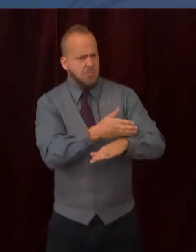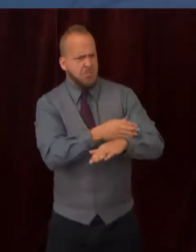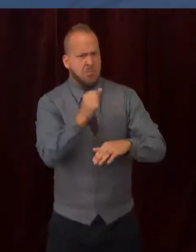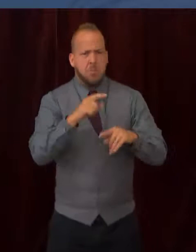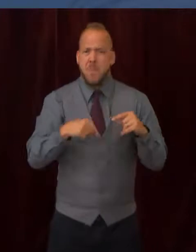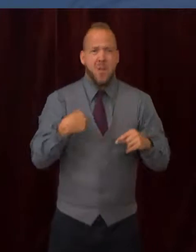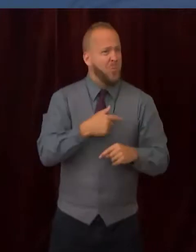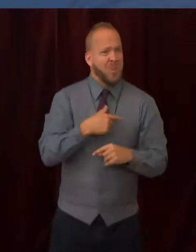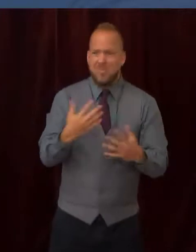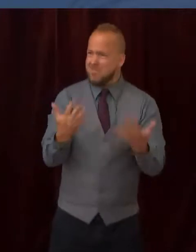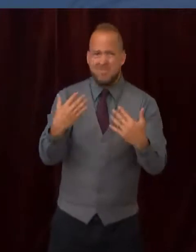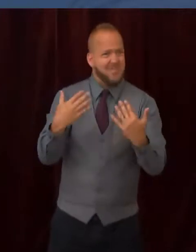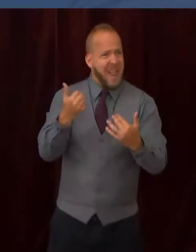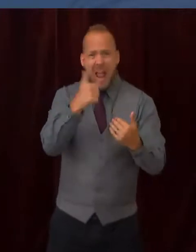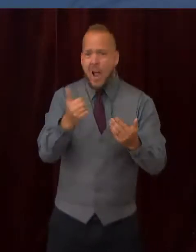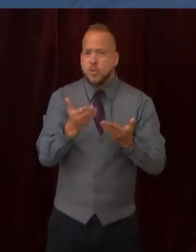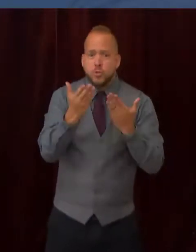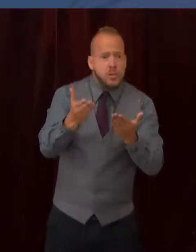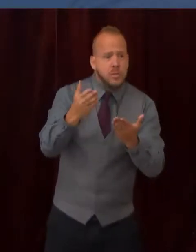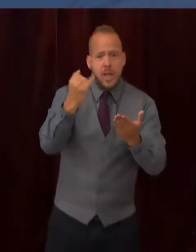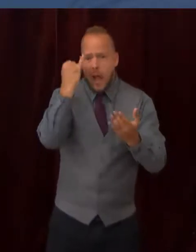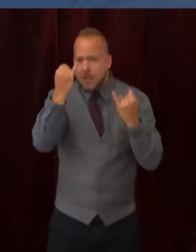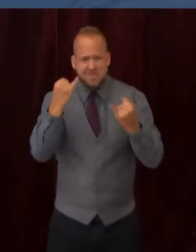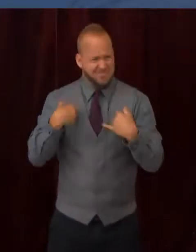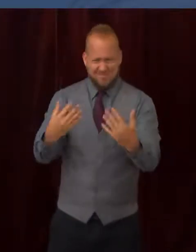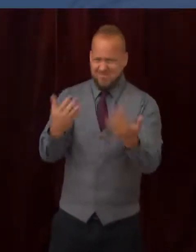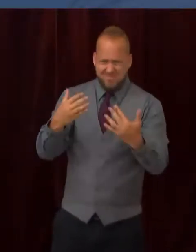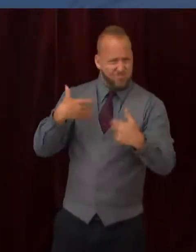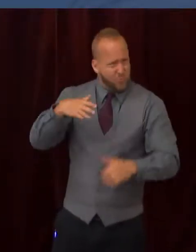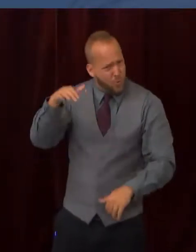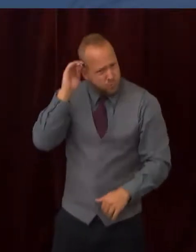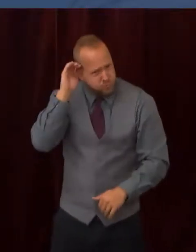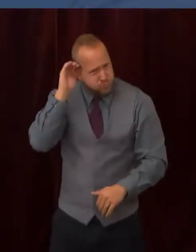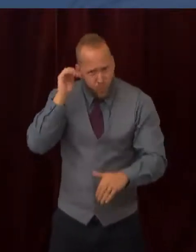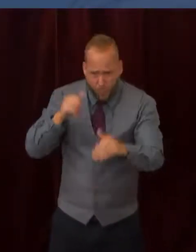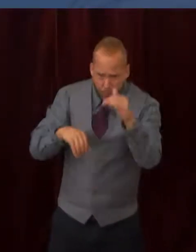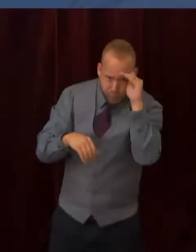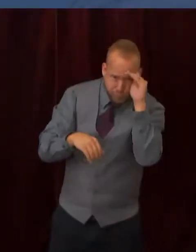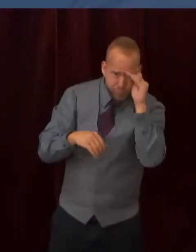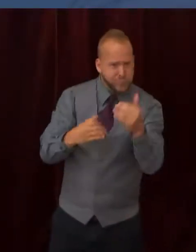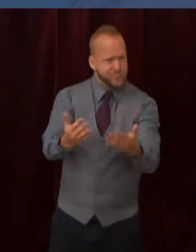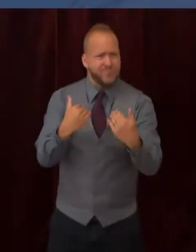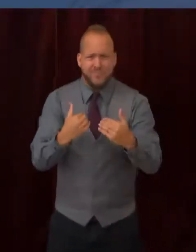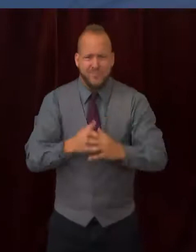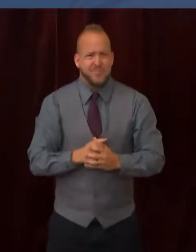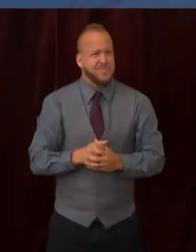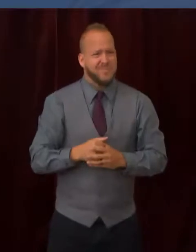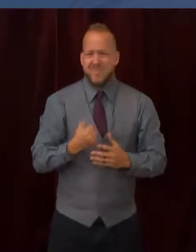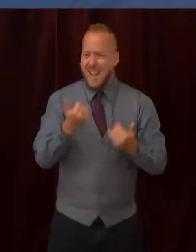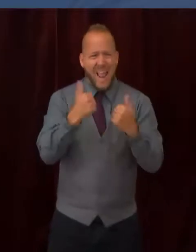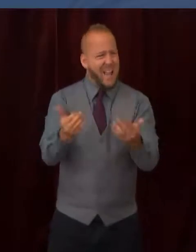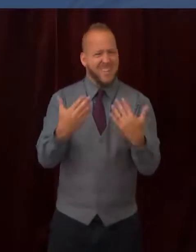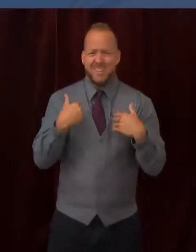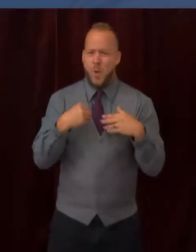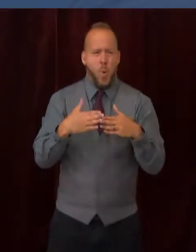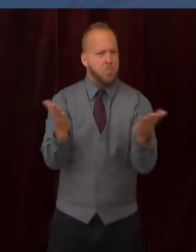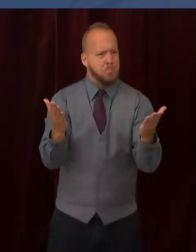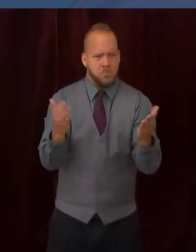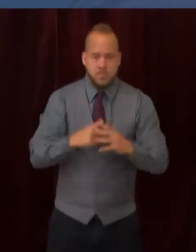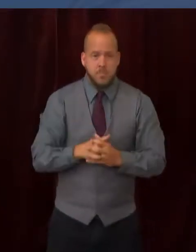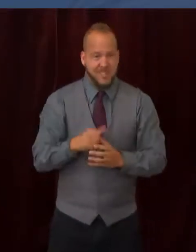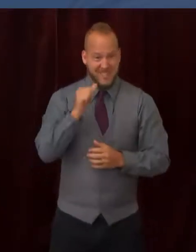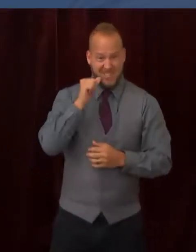with multiple communities. I was in a discussion yesterday with leaders in the Black community. I'm having two more